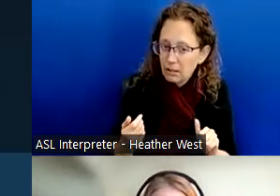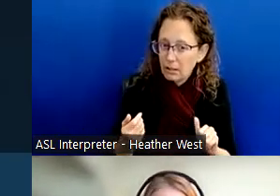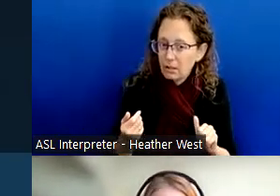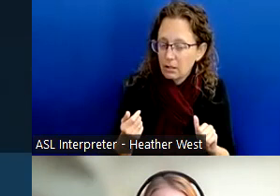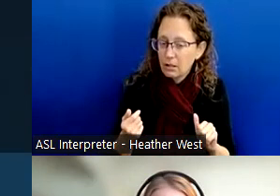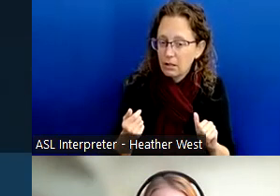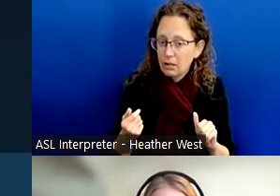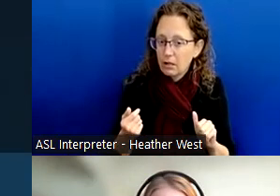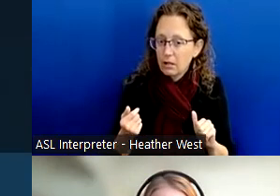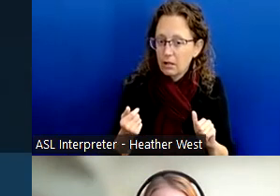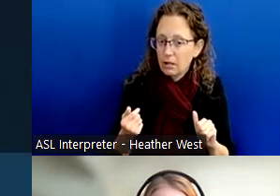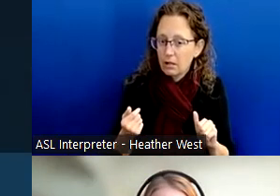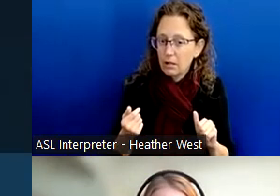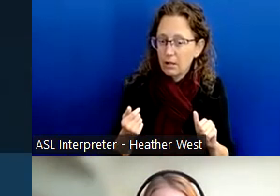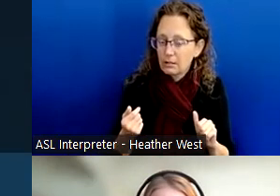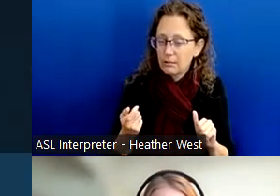I guess.